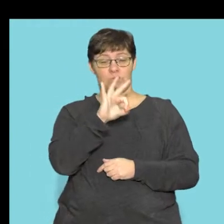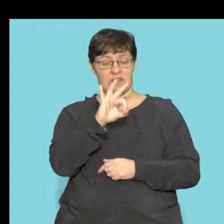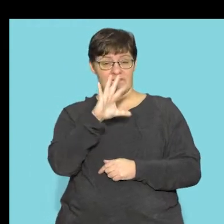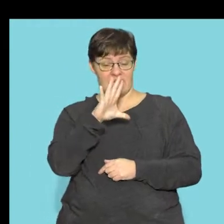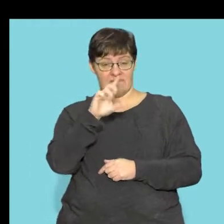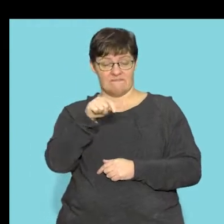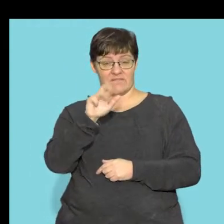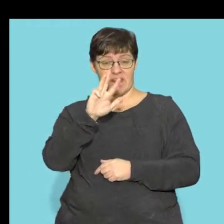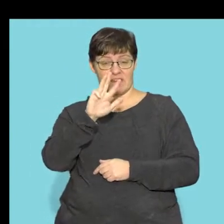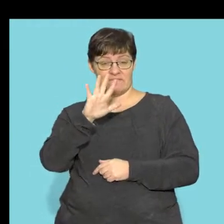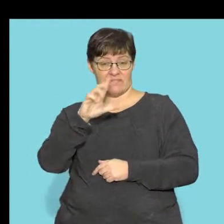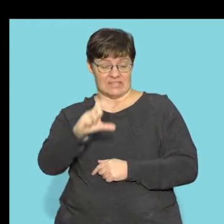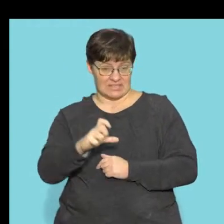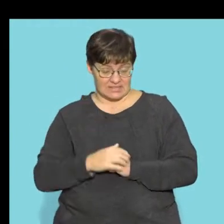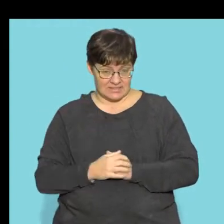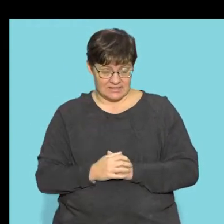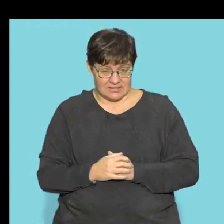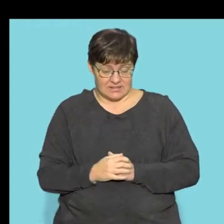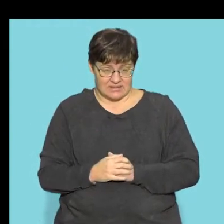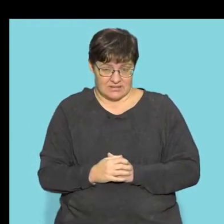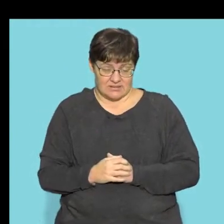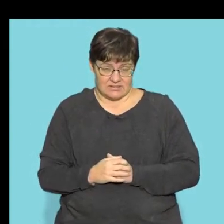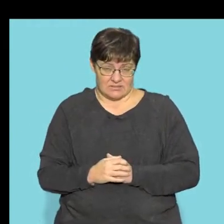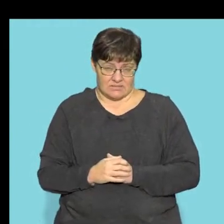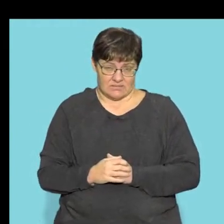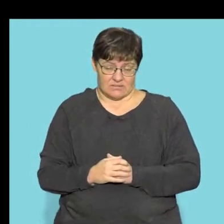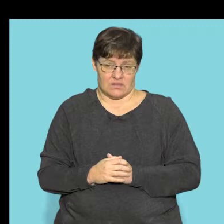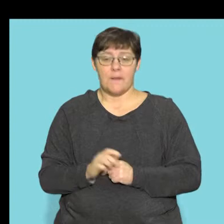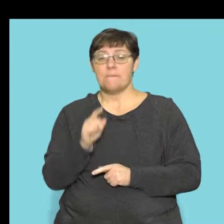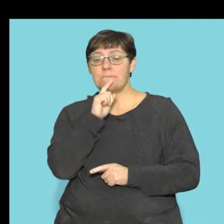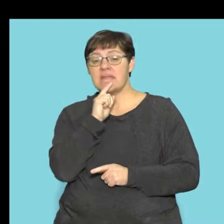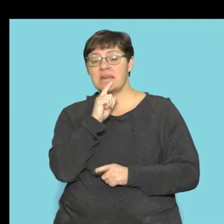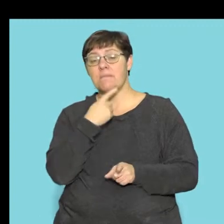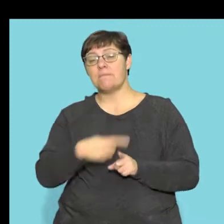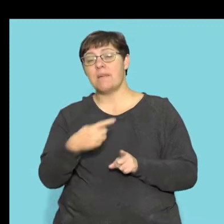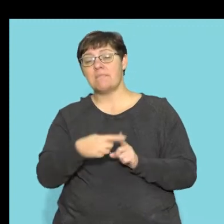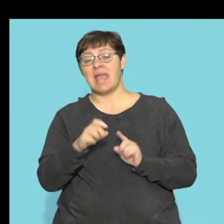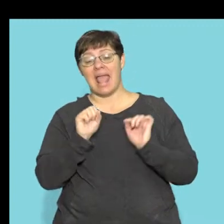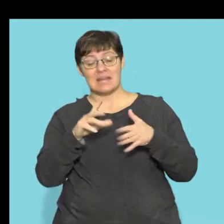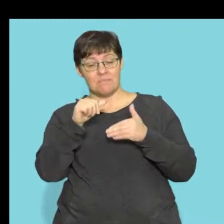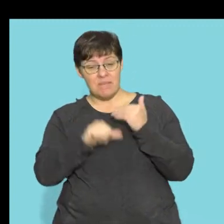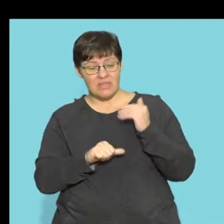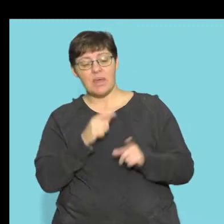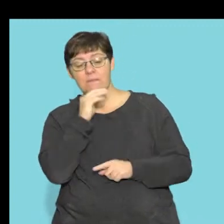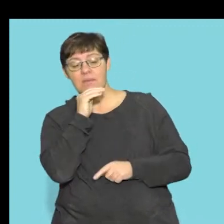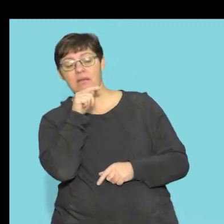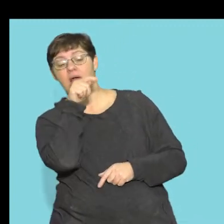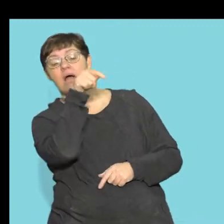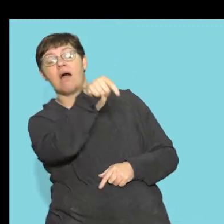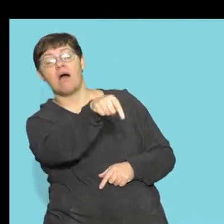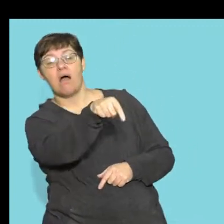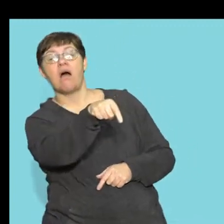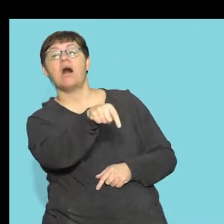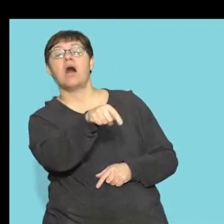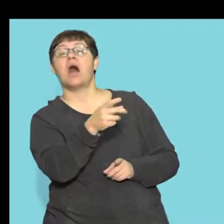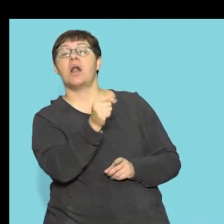1,335 rands and 95 cents, how much will the loan be, right, that you must take now in order to